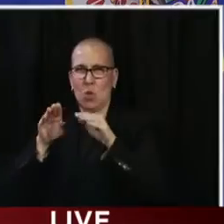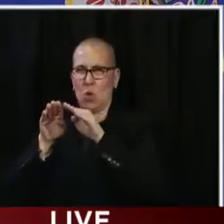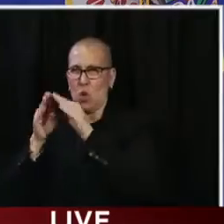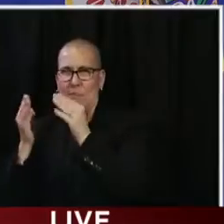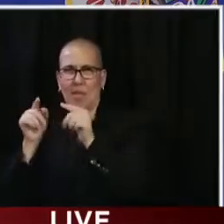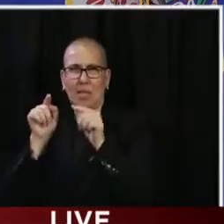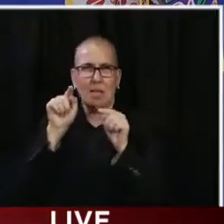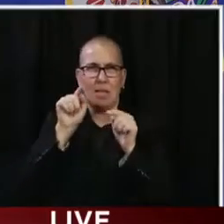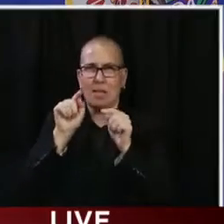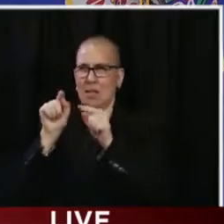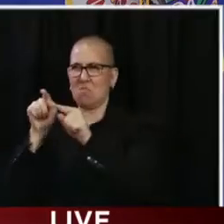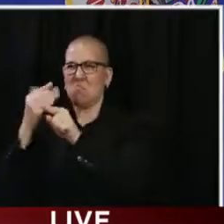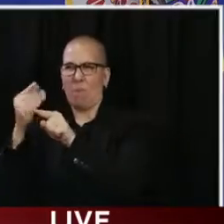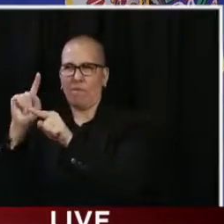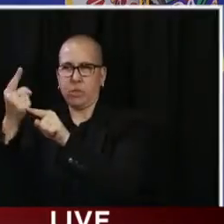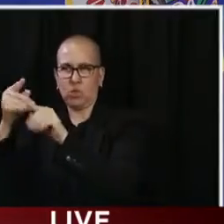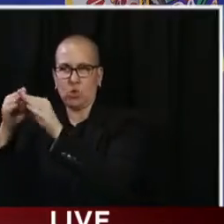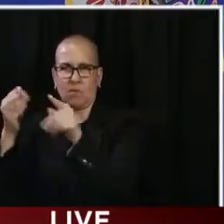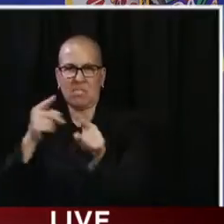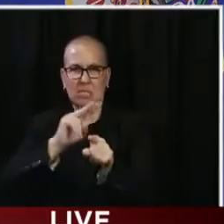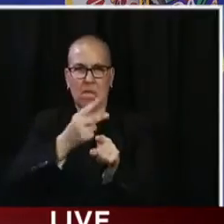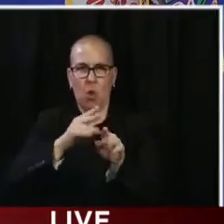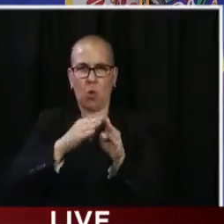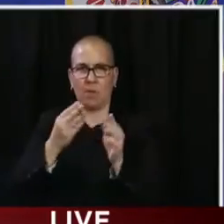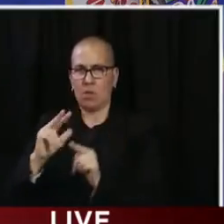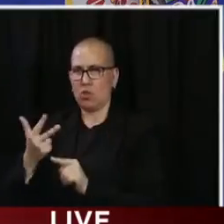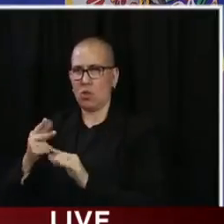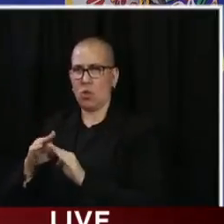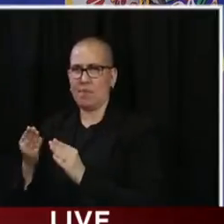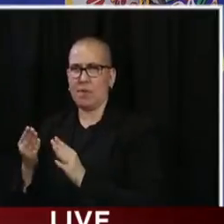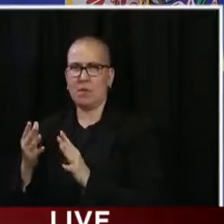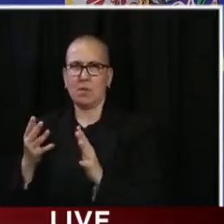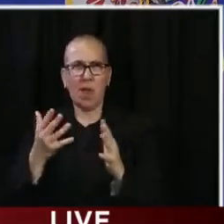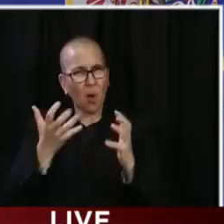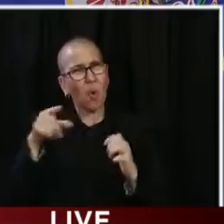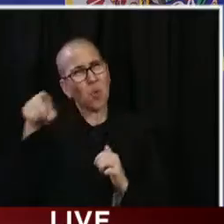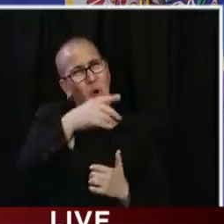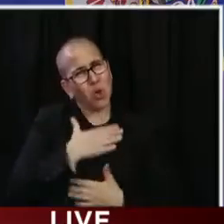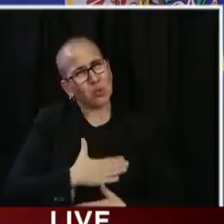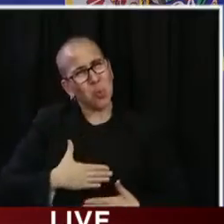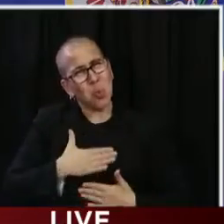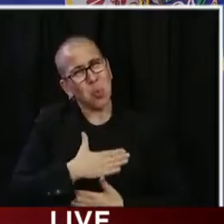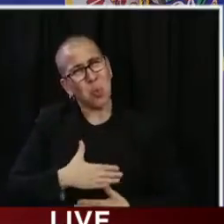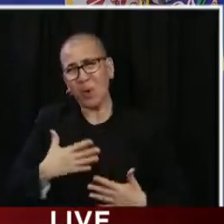and then some of the joys in life that are found. And so with